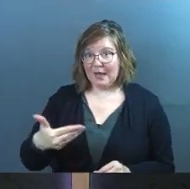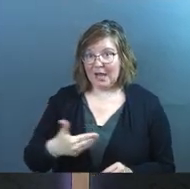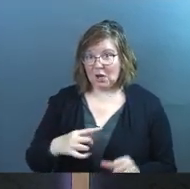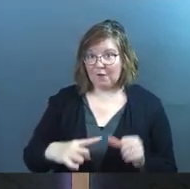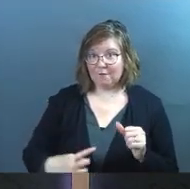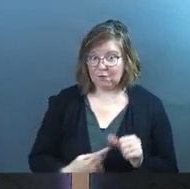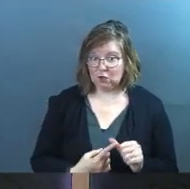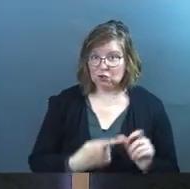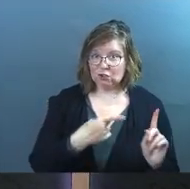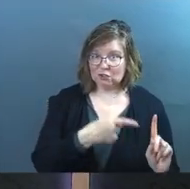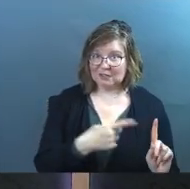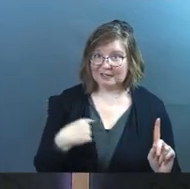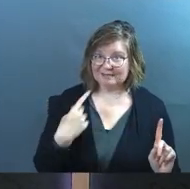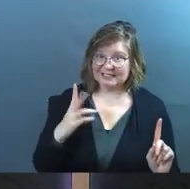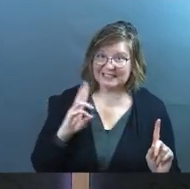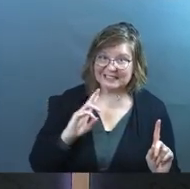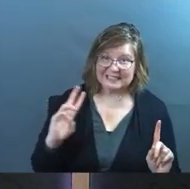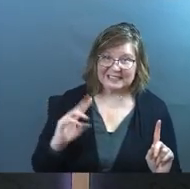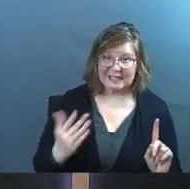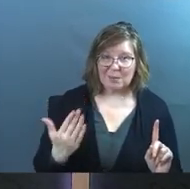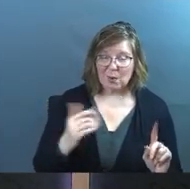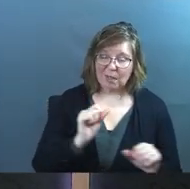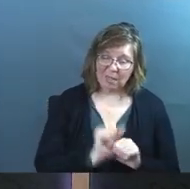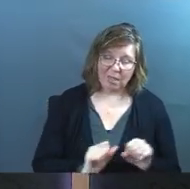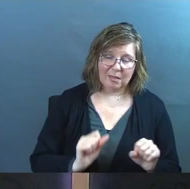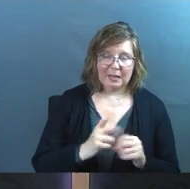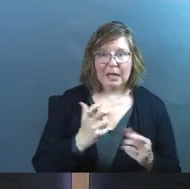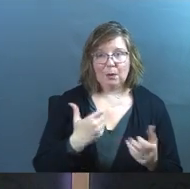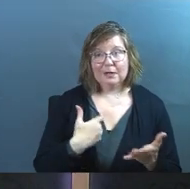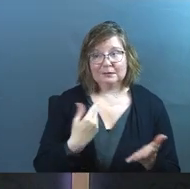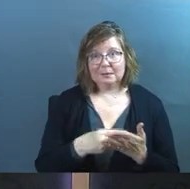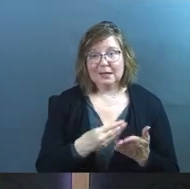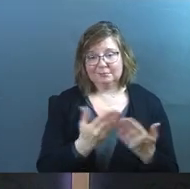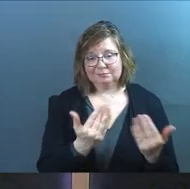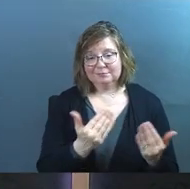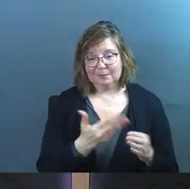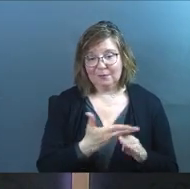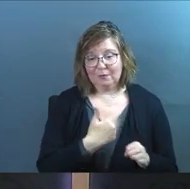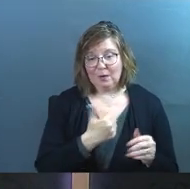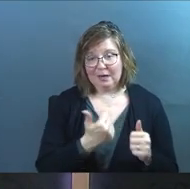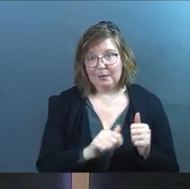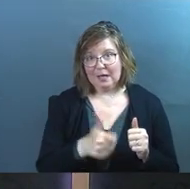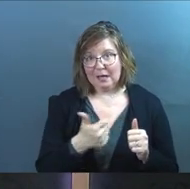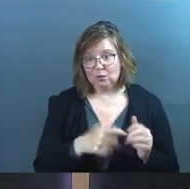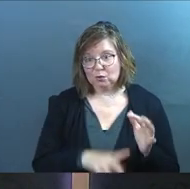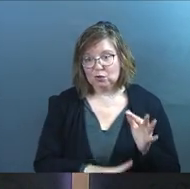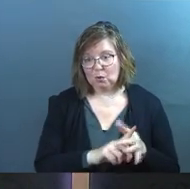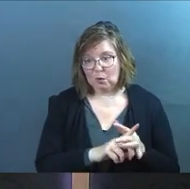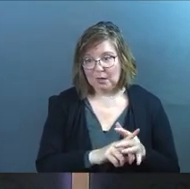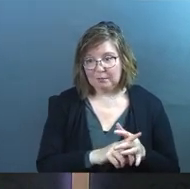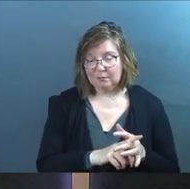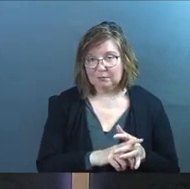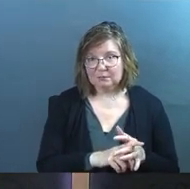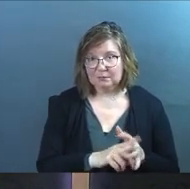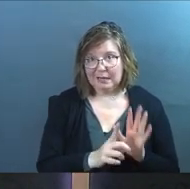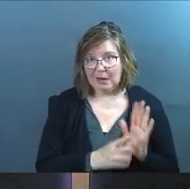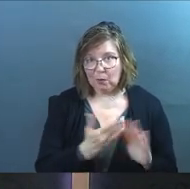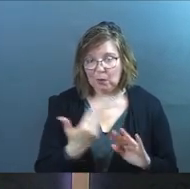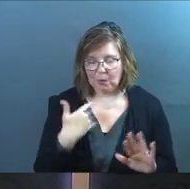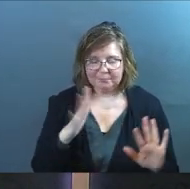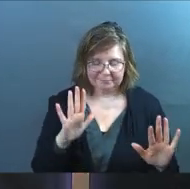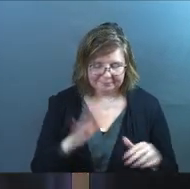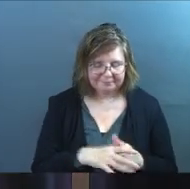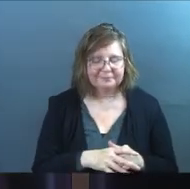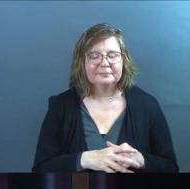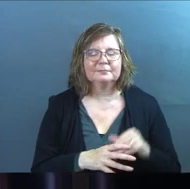hired first, and I've been there since 6 a.m., first off, I would like to get some jangle in my hand before, you know, anybody else who just showed up here an hour ago, but that